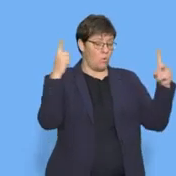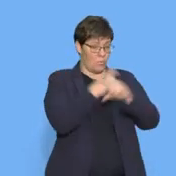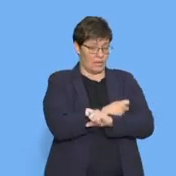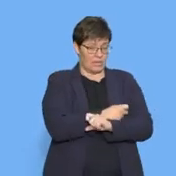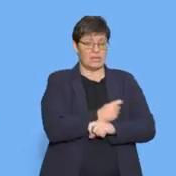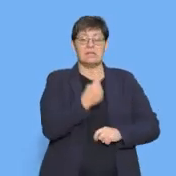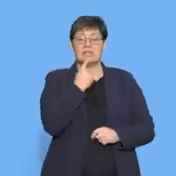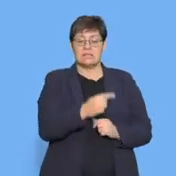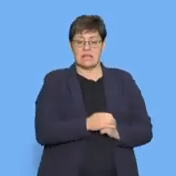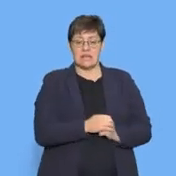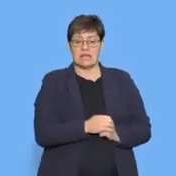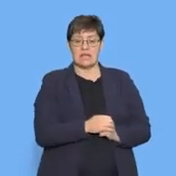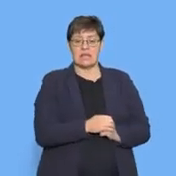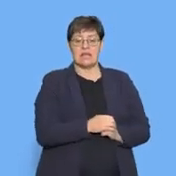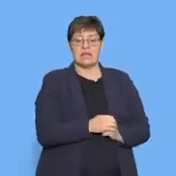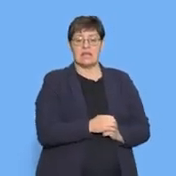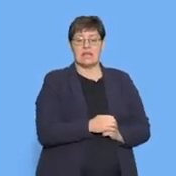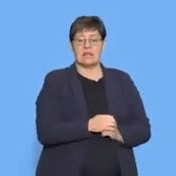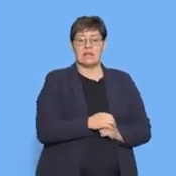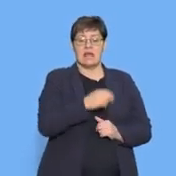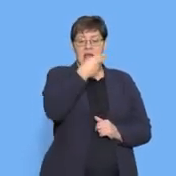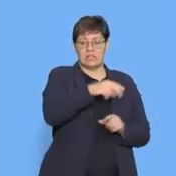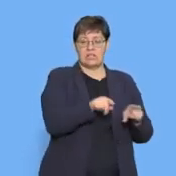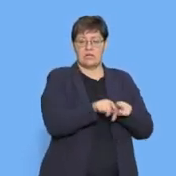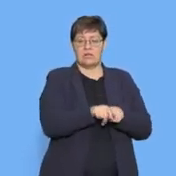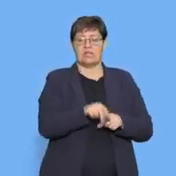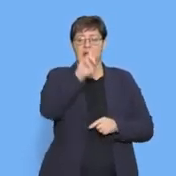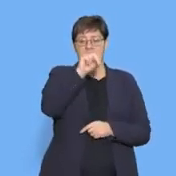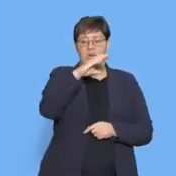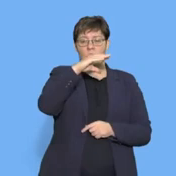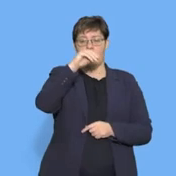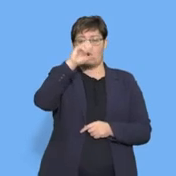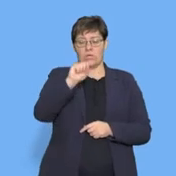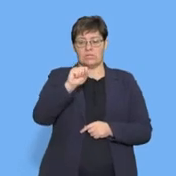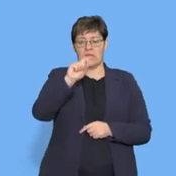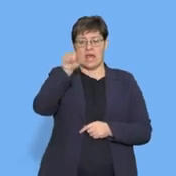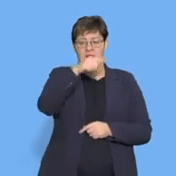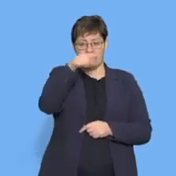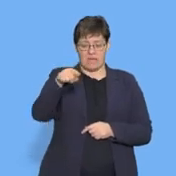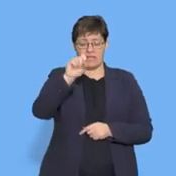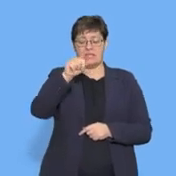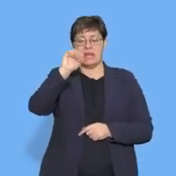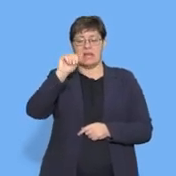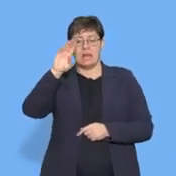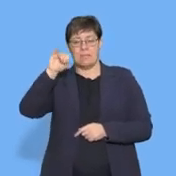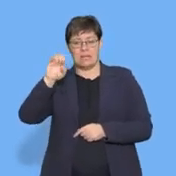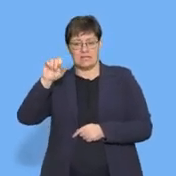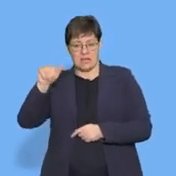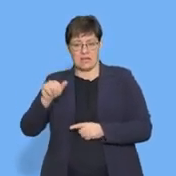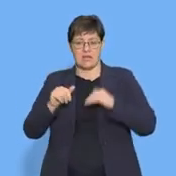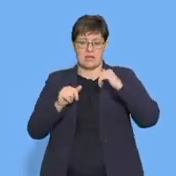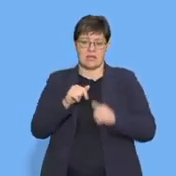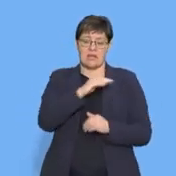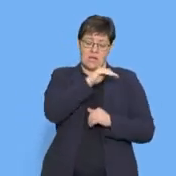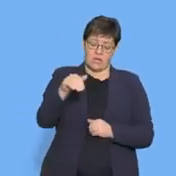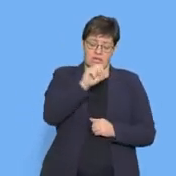bit more complicated. They ask us to show that H is equal to n cos alpha sine beta over sine alpha minus beta. Sounds